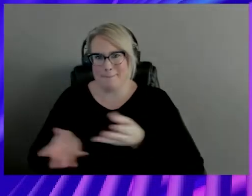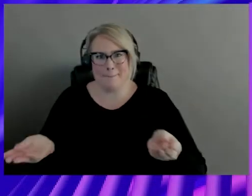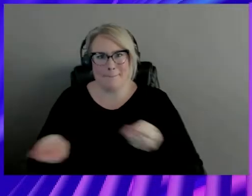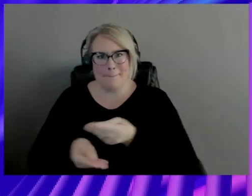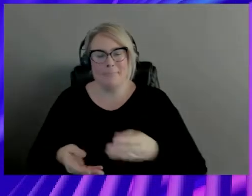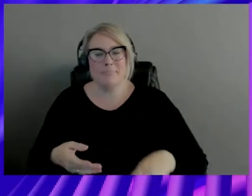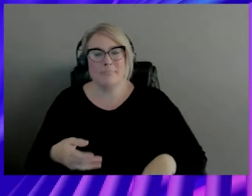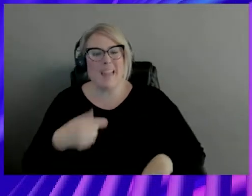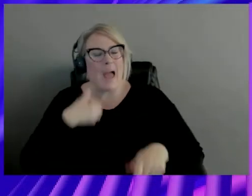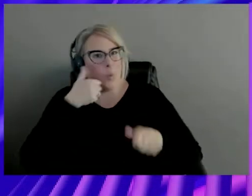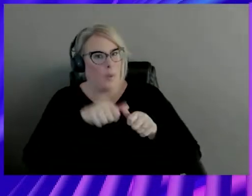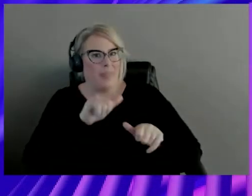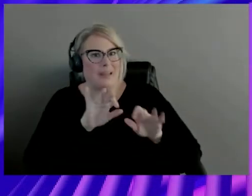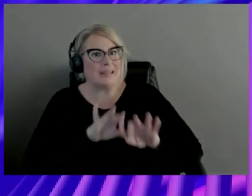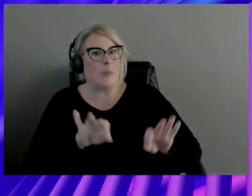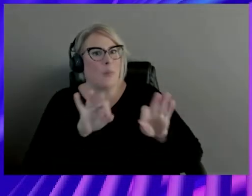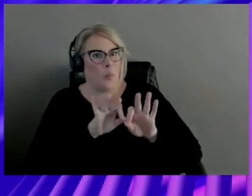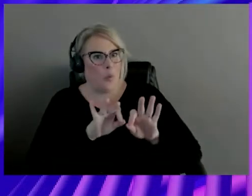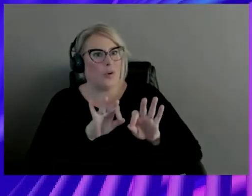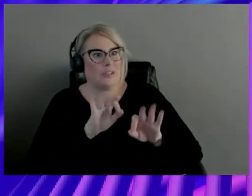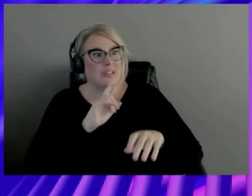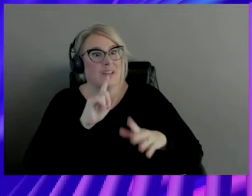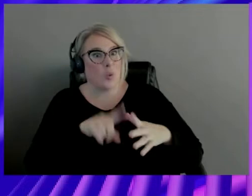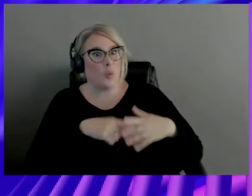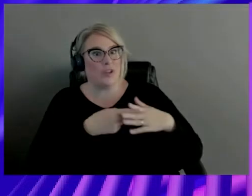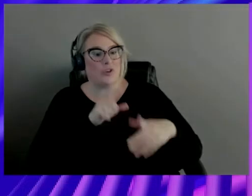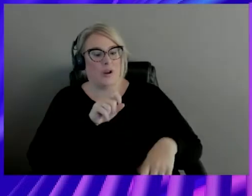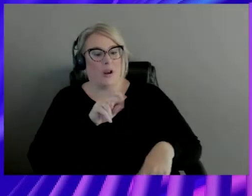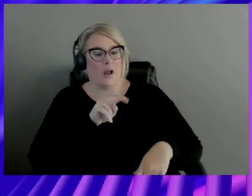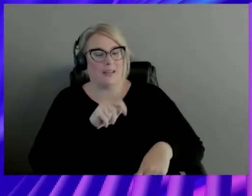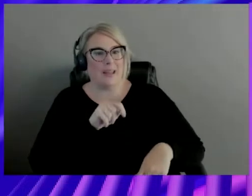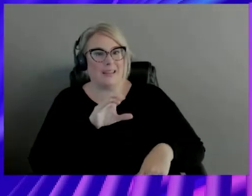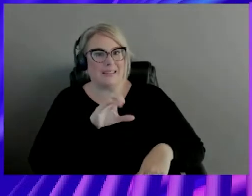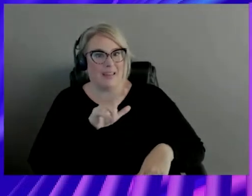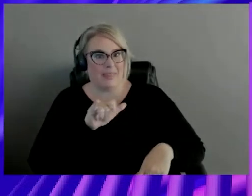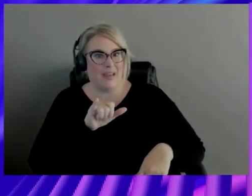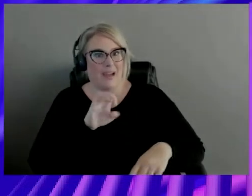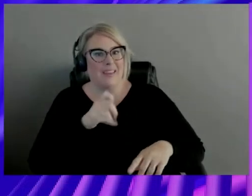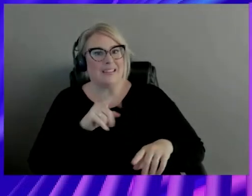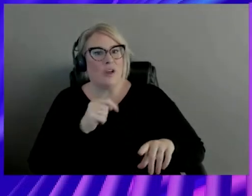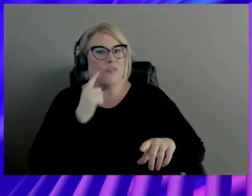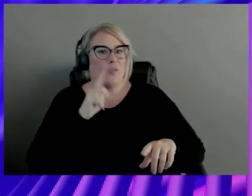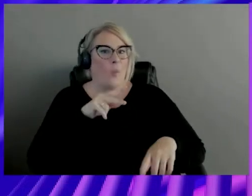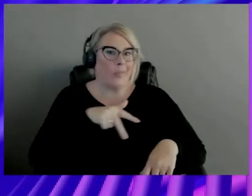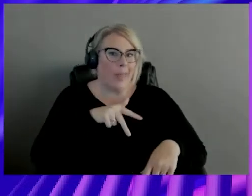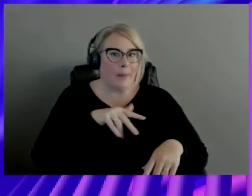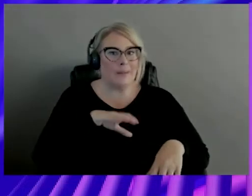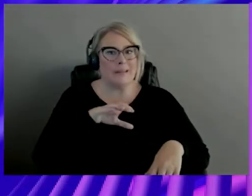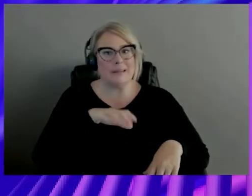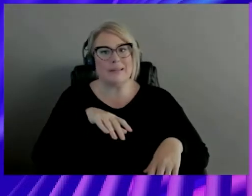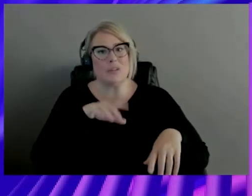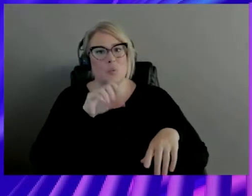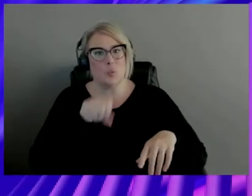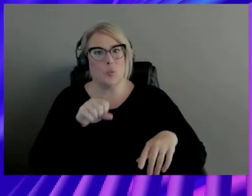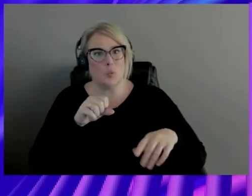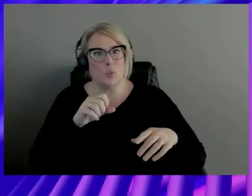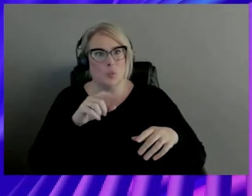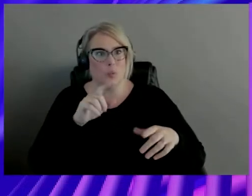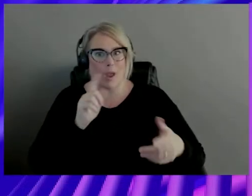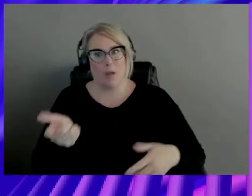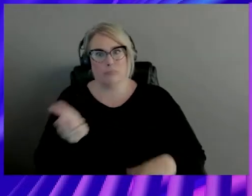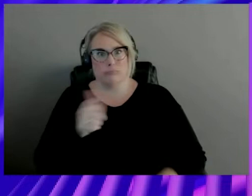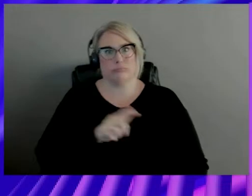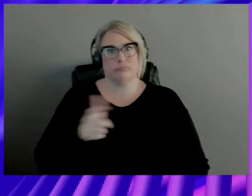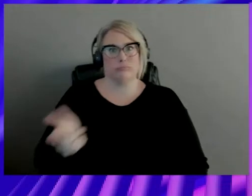that was an important thing we did when we had the original .NET CLI extensions, right, for Lambda and ECS and Beanstalk, was you could round trip between Visual Studio and